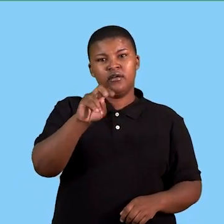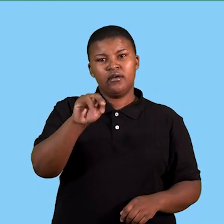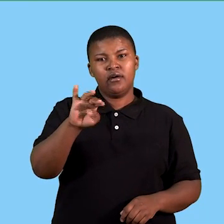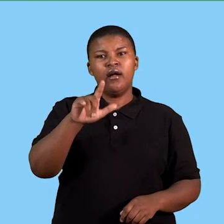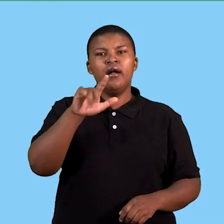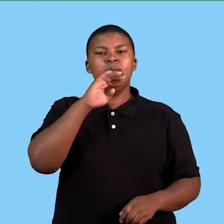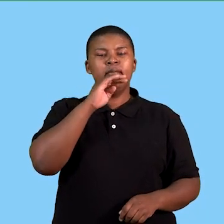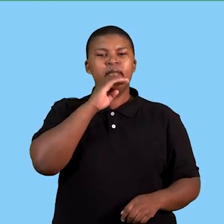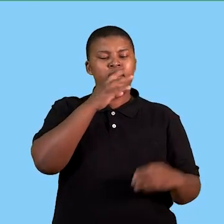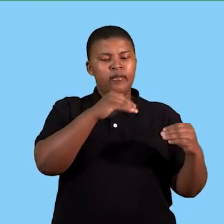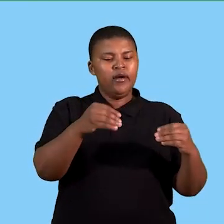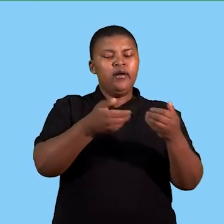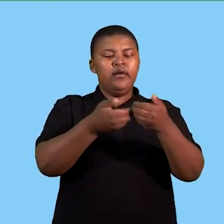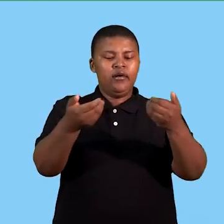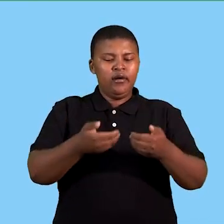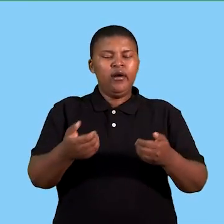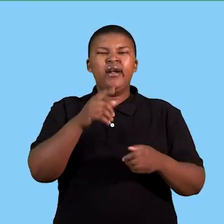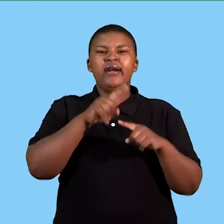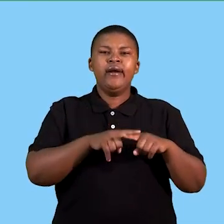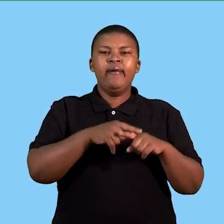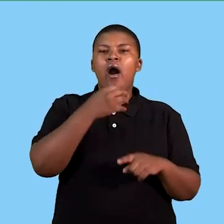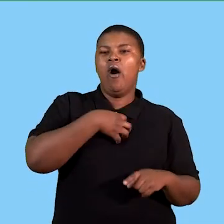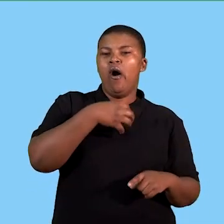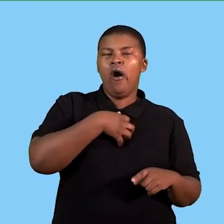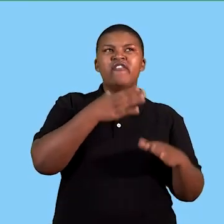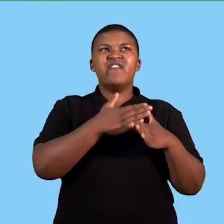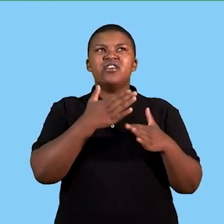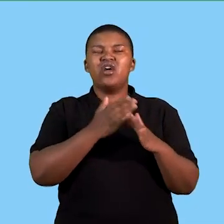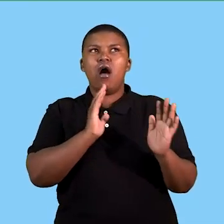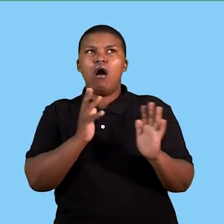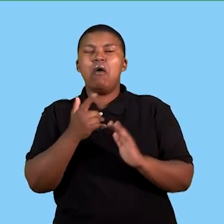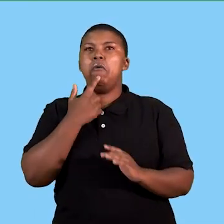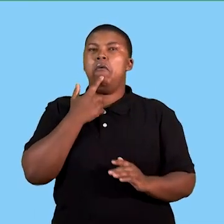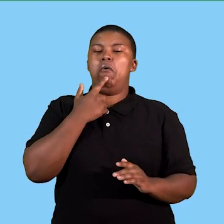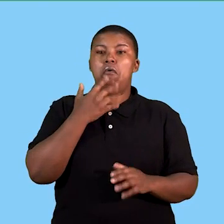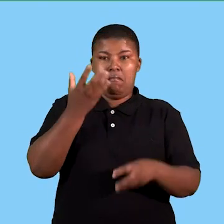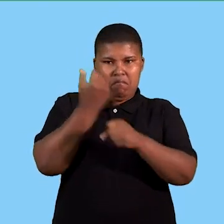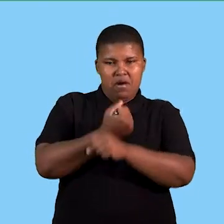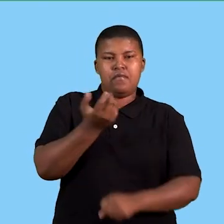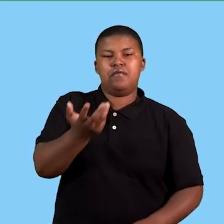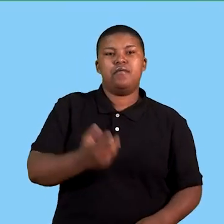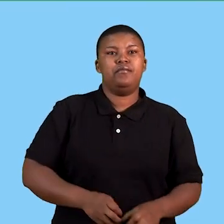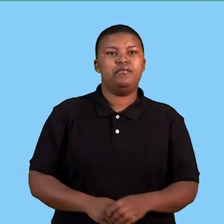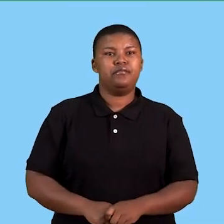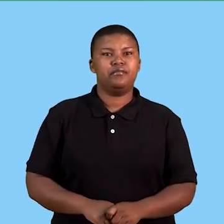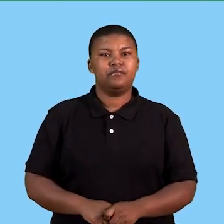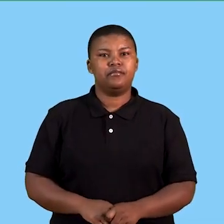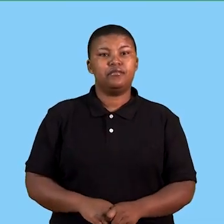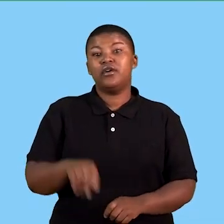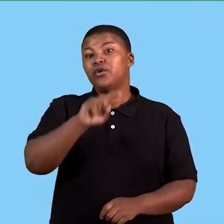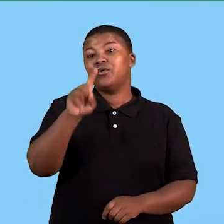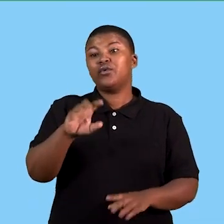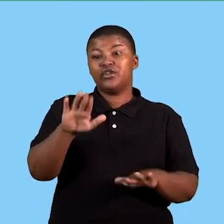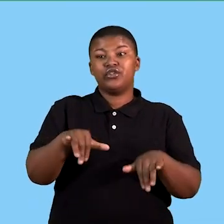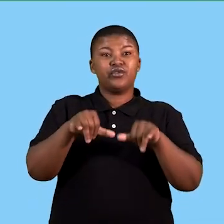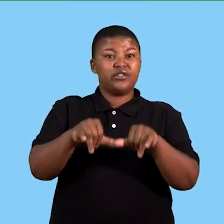divided according to our business functions. So then the question continues, and they